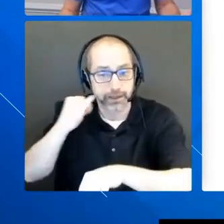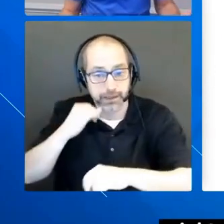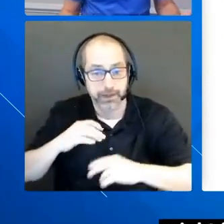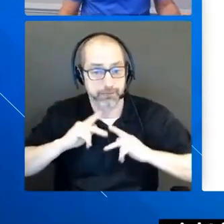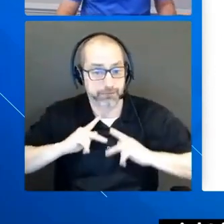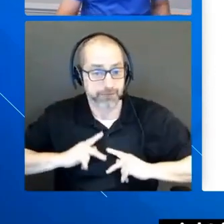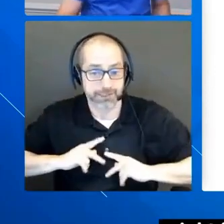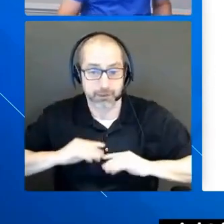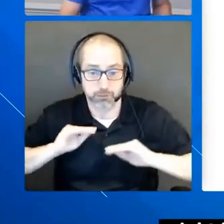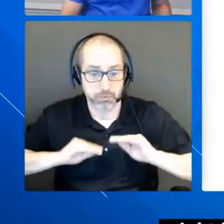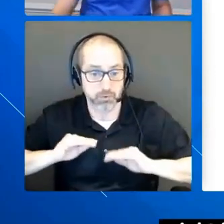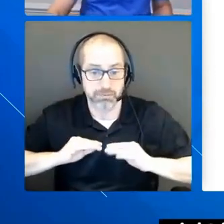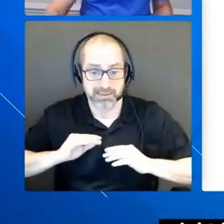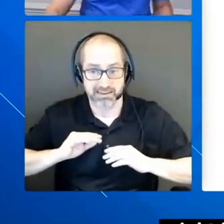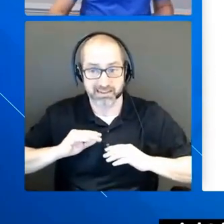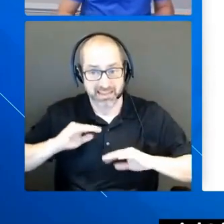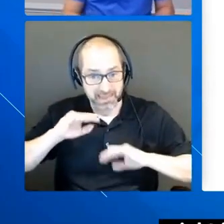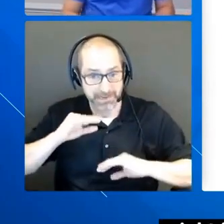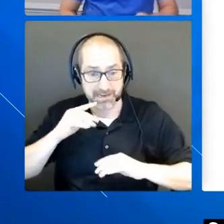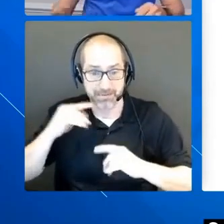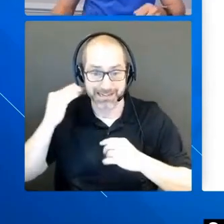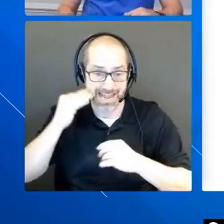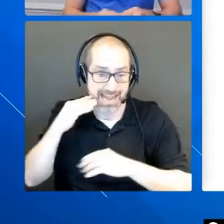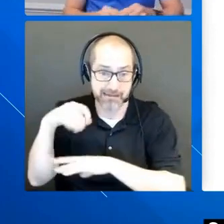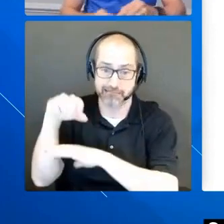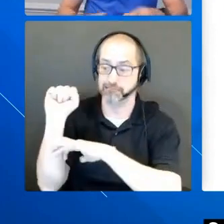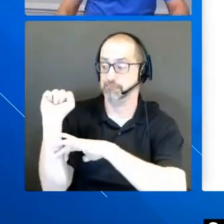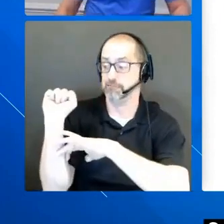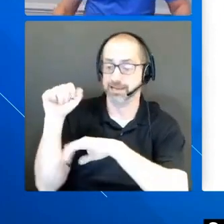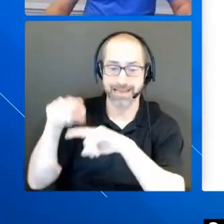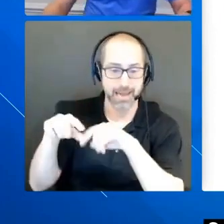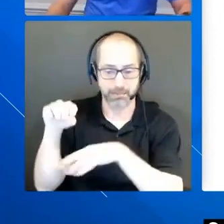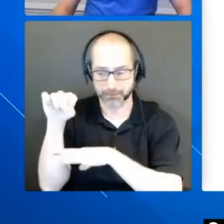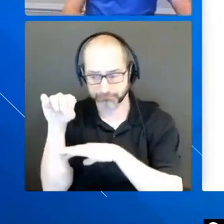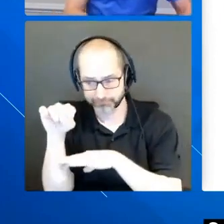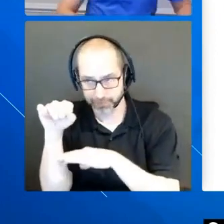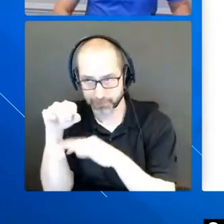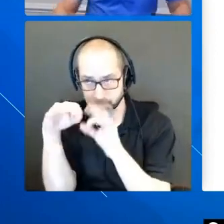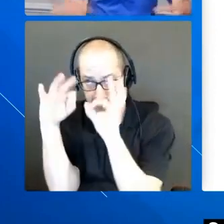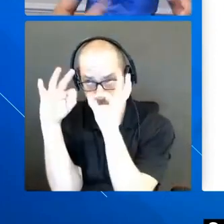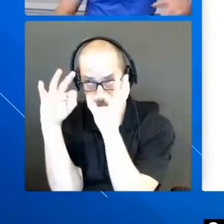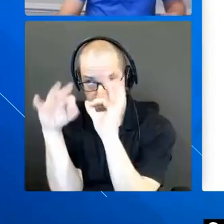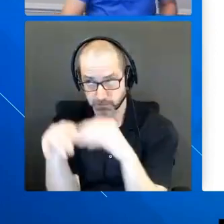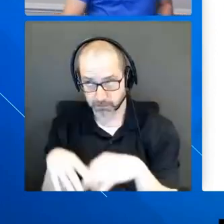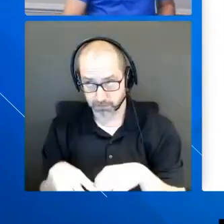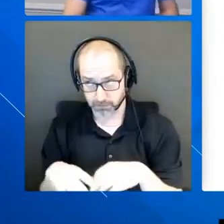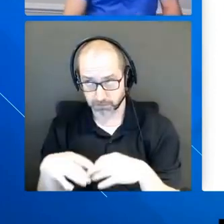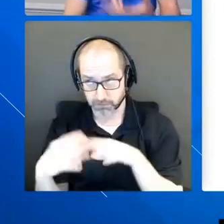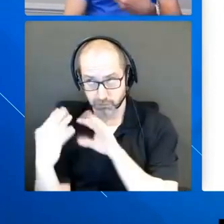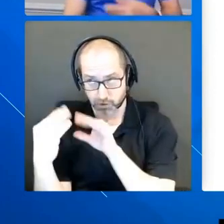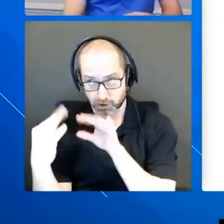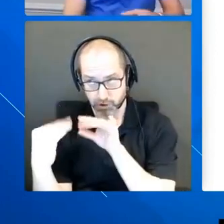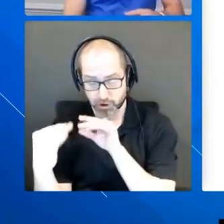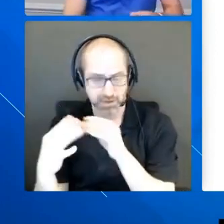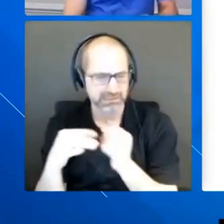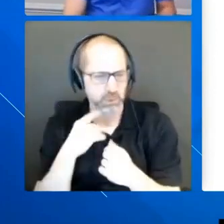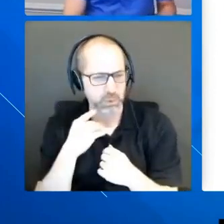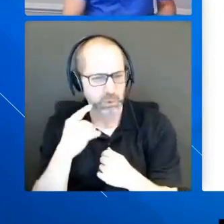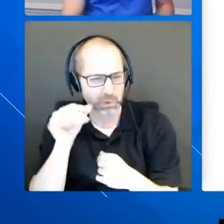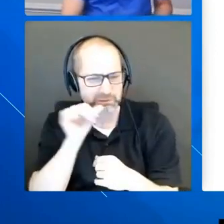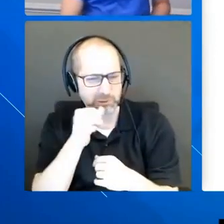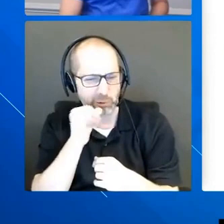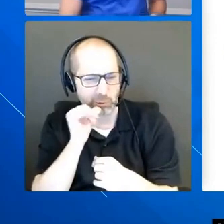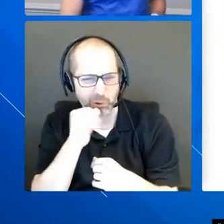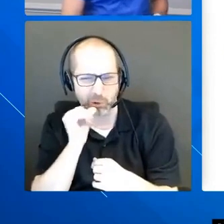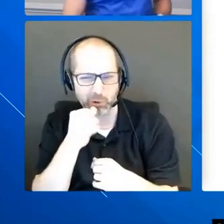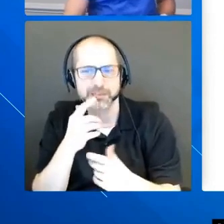eyes and they can get eye fatigue. So put some couches or chairs or something lower so they can talk eye level with their people as they